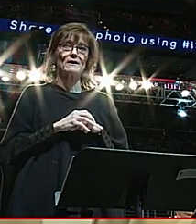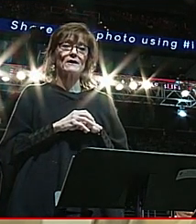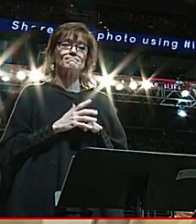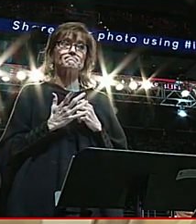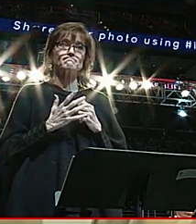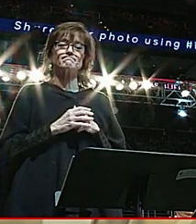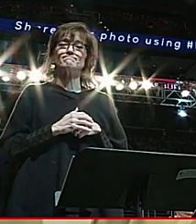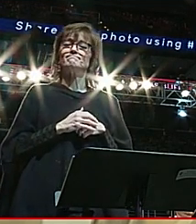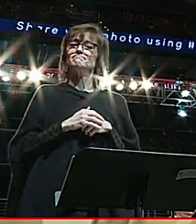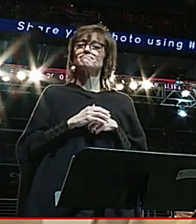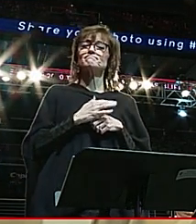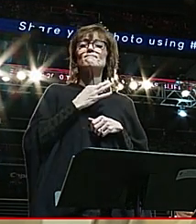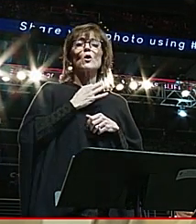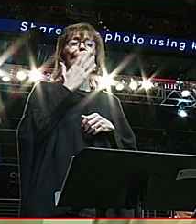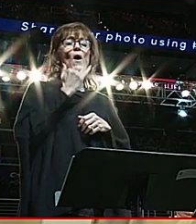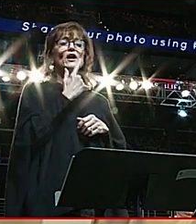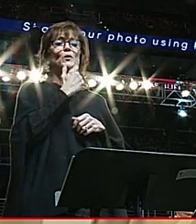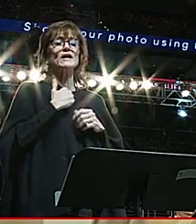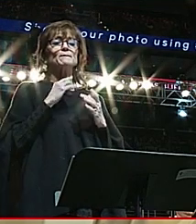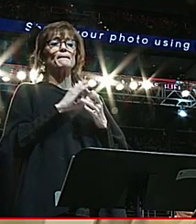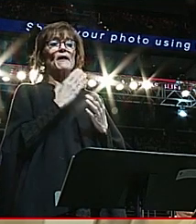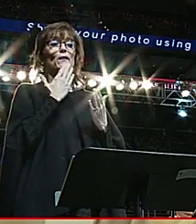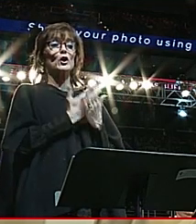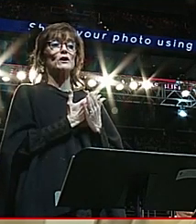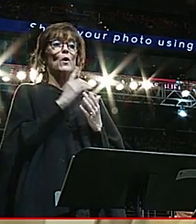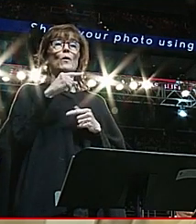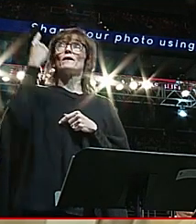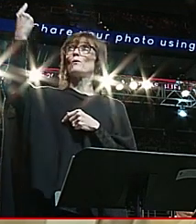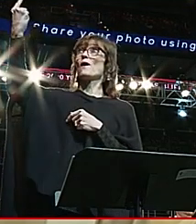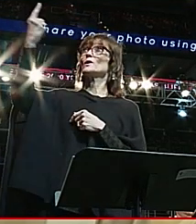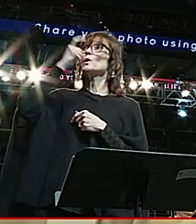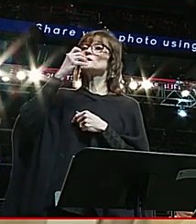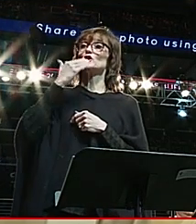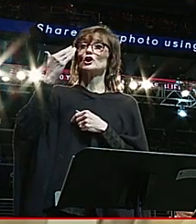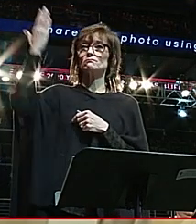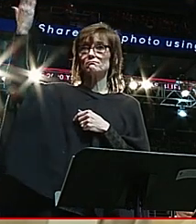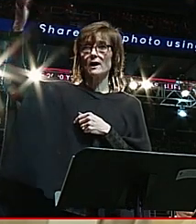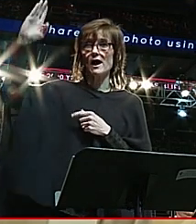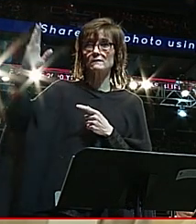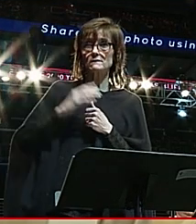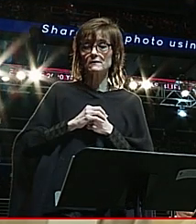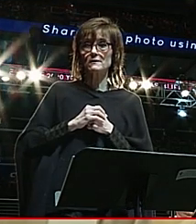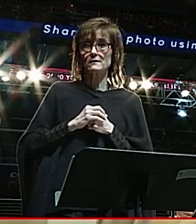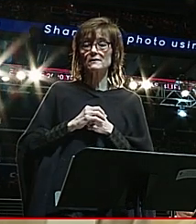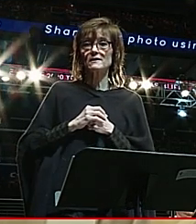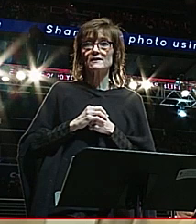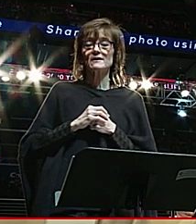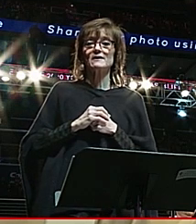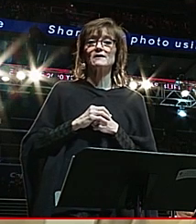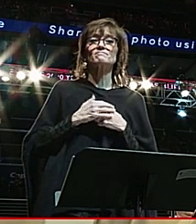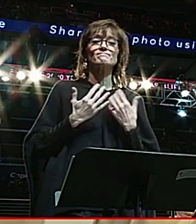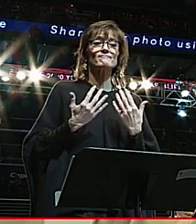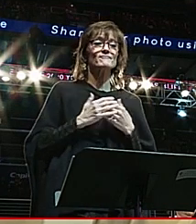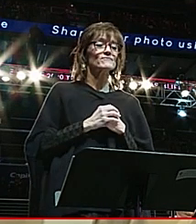the good? There is only one who is good," meaning God. As if to say,